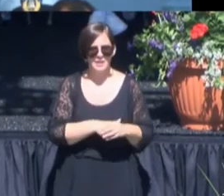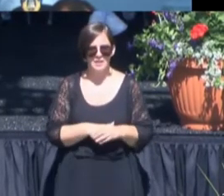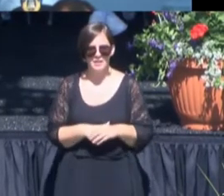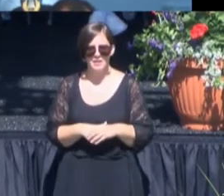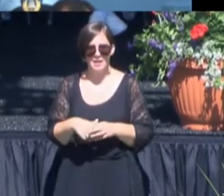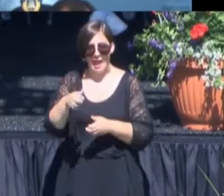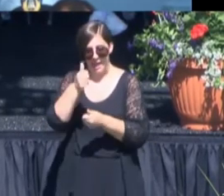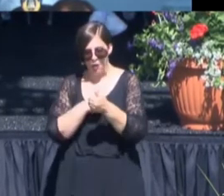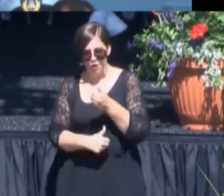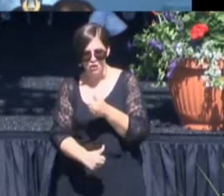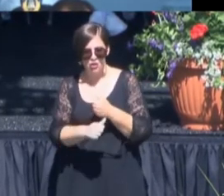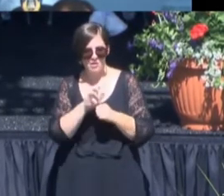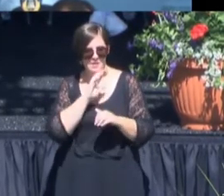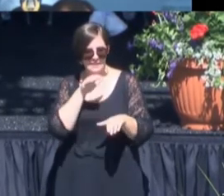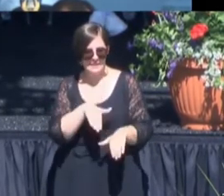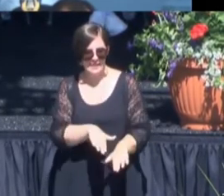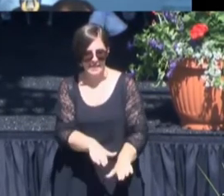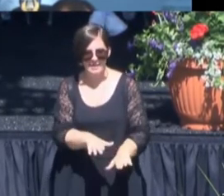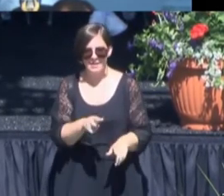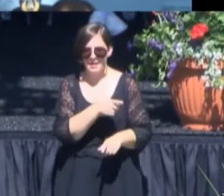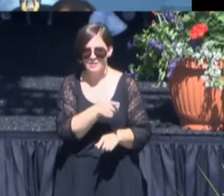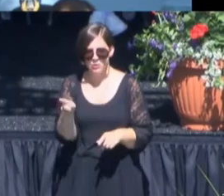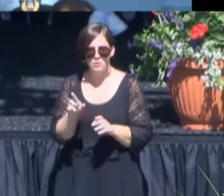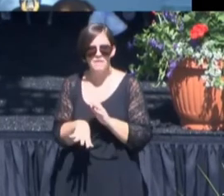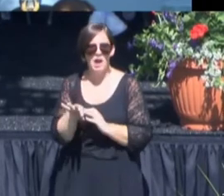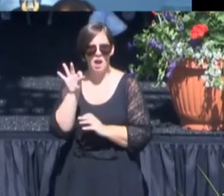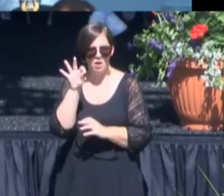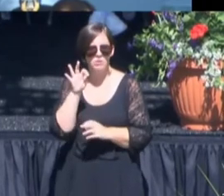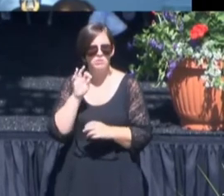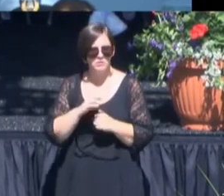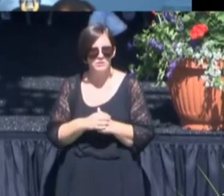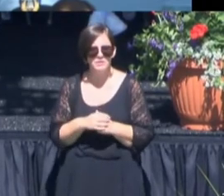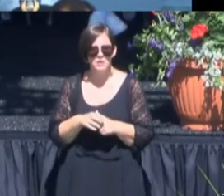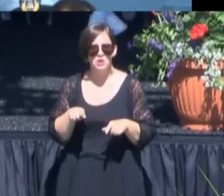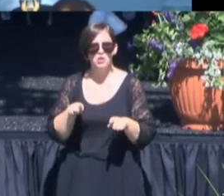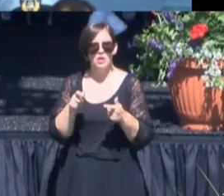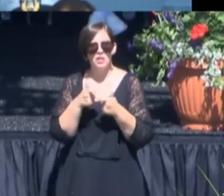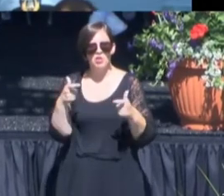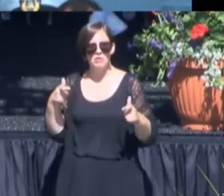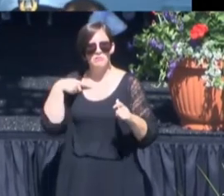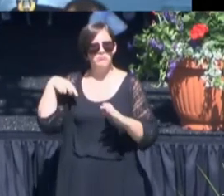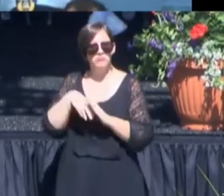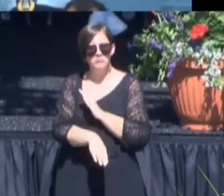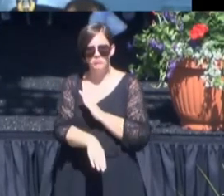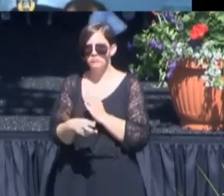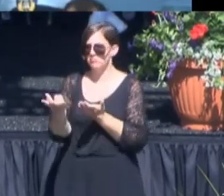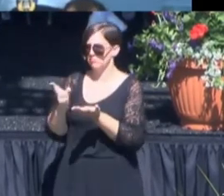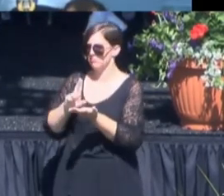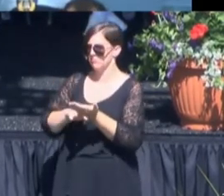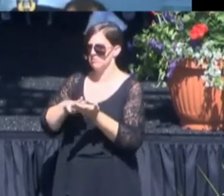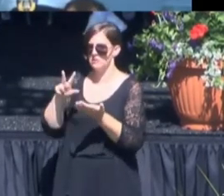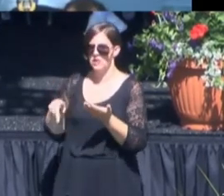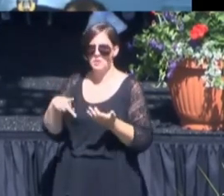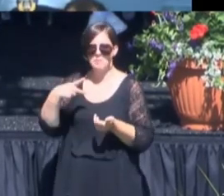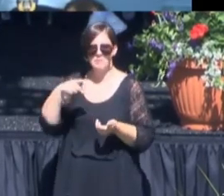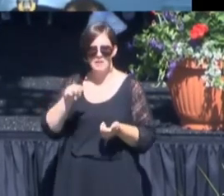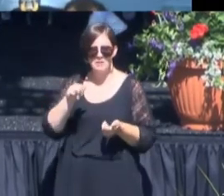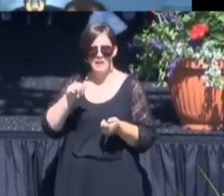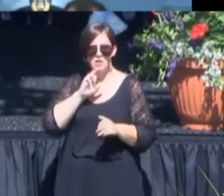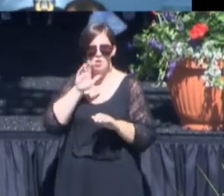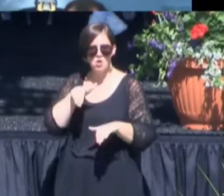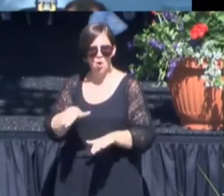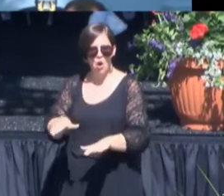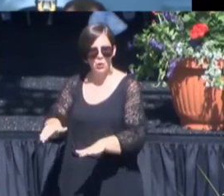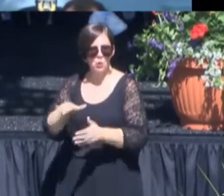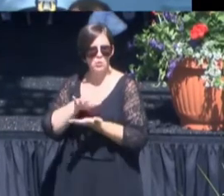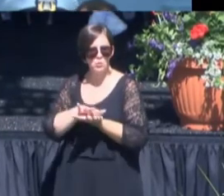the sea, as your team found out the hard way. During the Great Depression, he enrolled in the Pennsylvania Nautical School and he